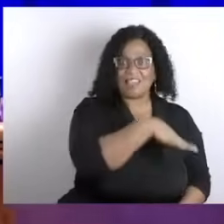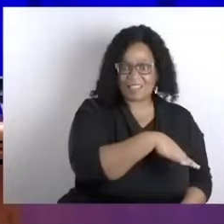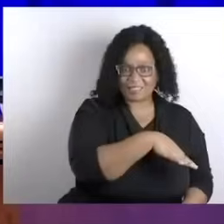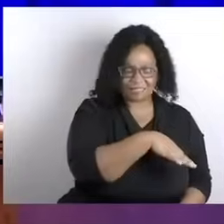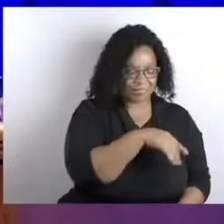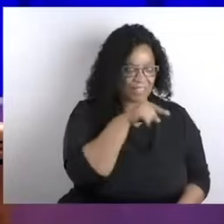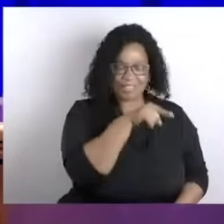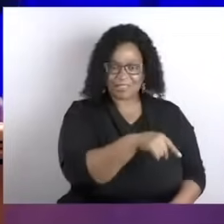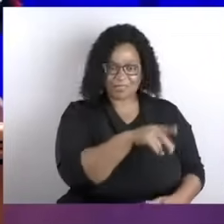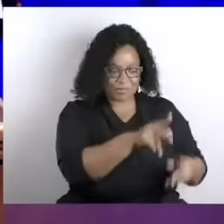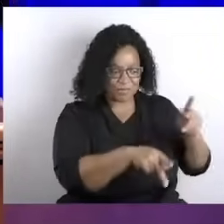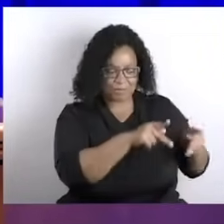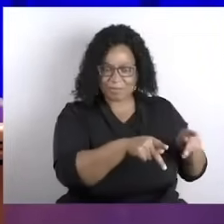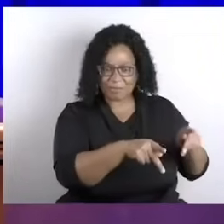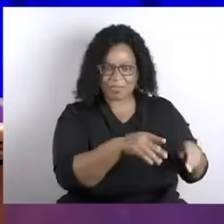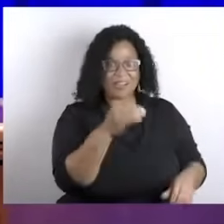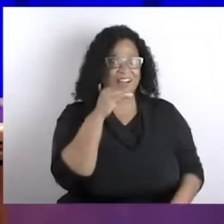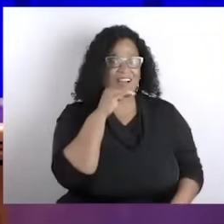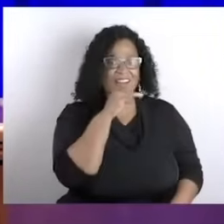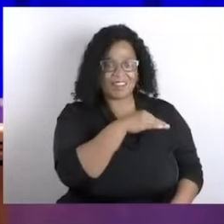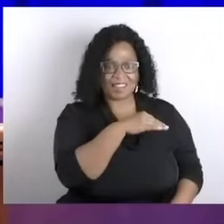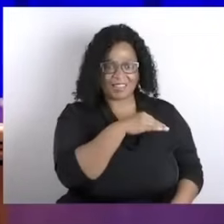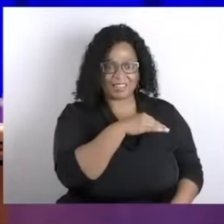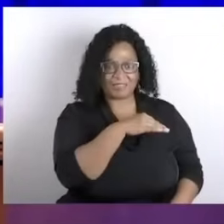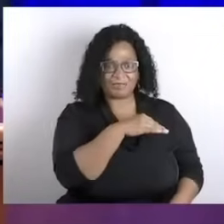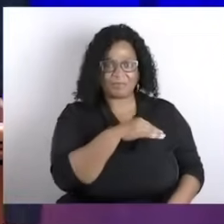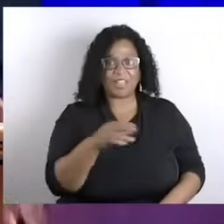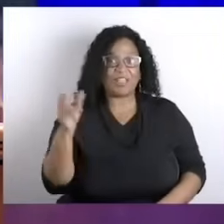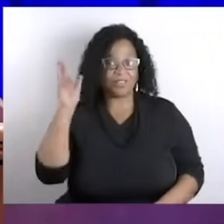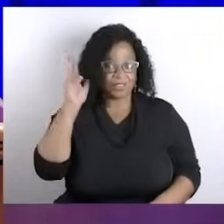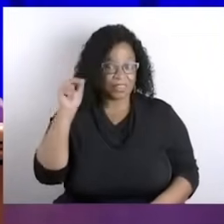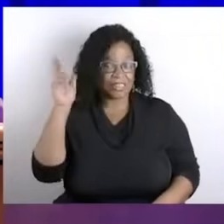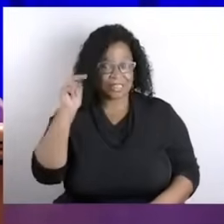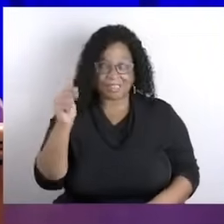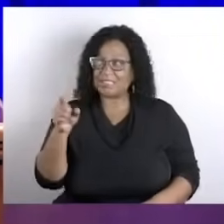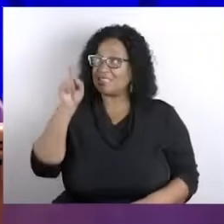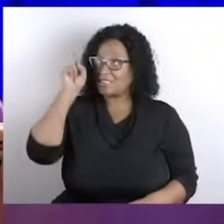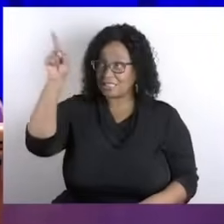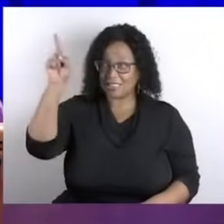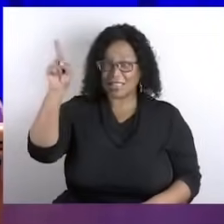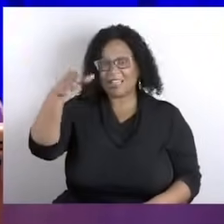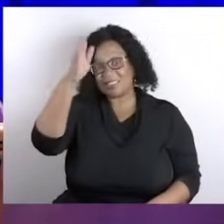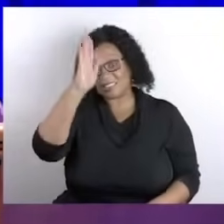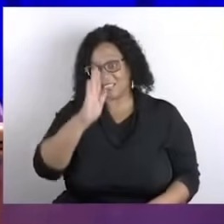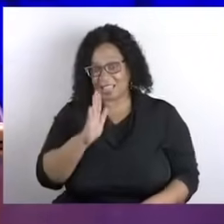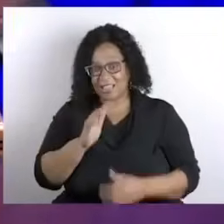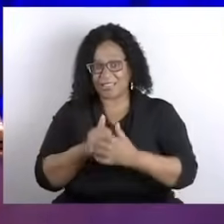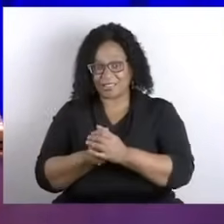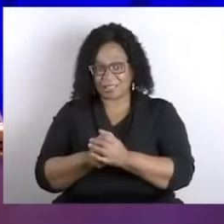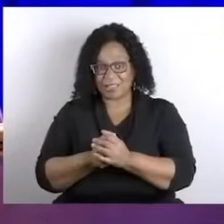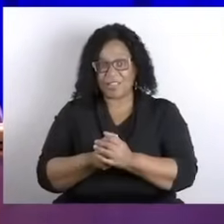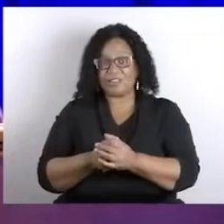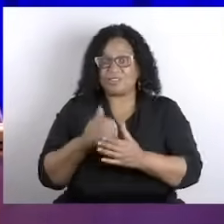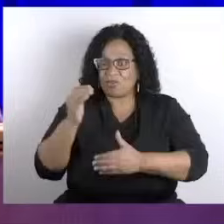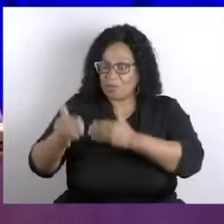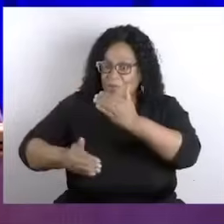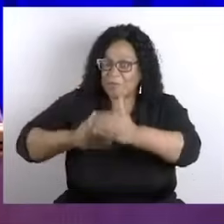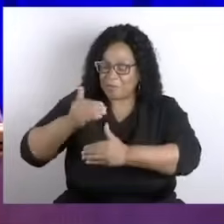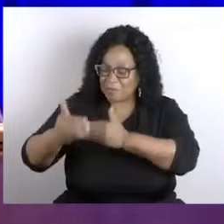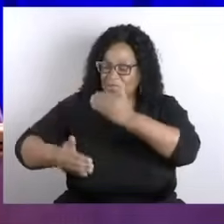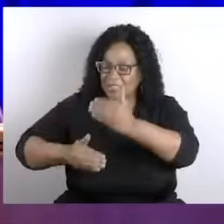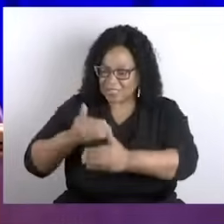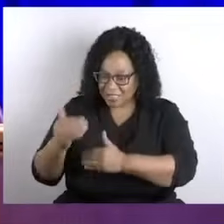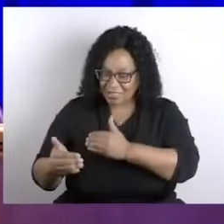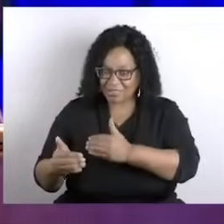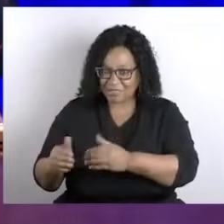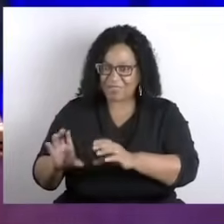says you can't listen to them. You got to listen to what I say. You're going to be there for a while. So be productive and be active.